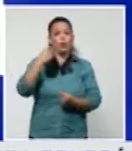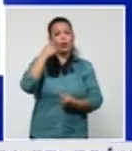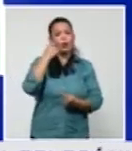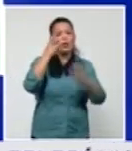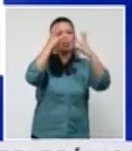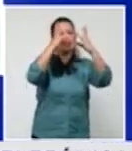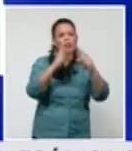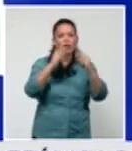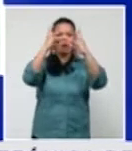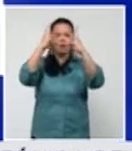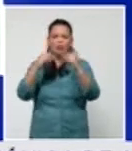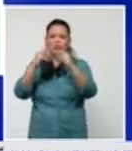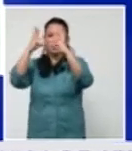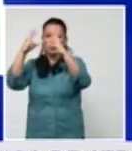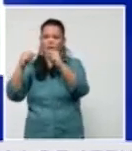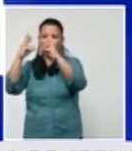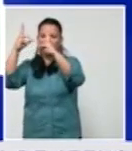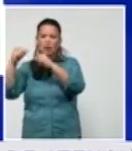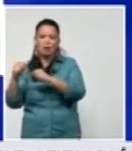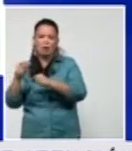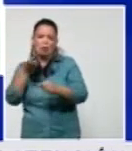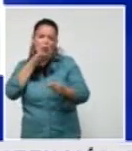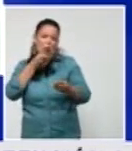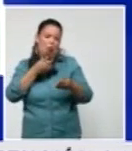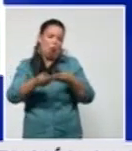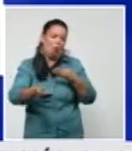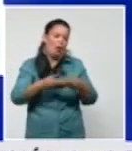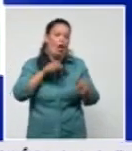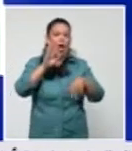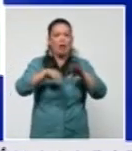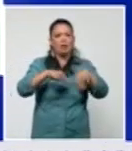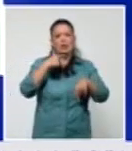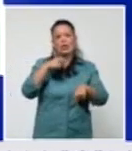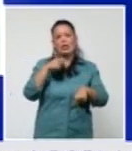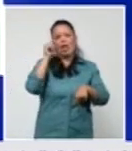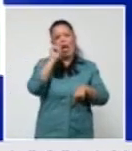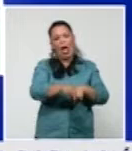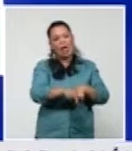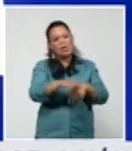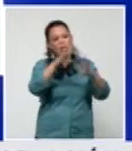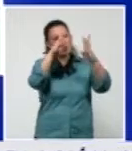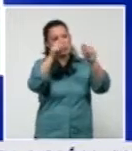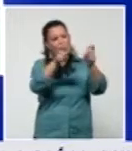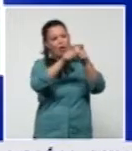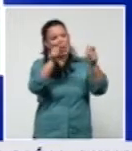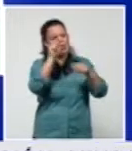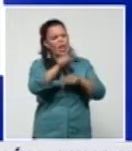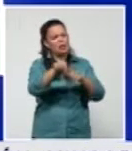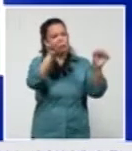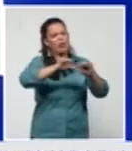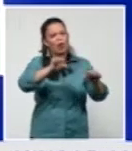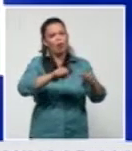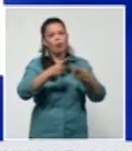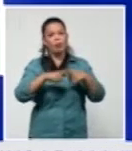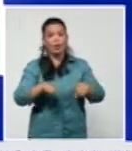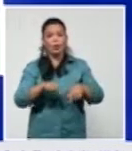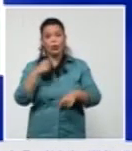related deaths per 1 million people worldwide stands at 6,248 and